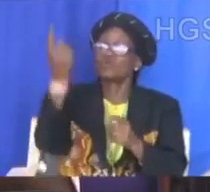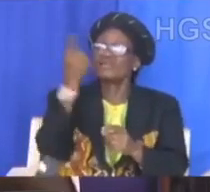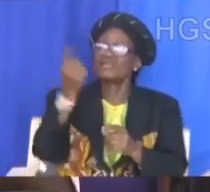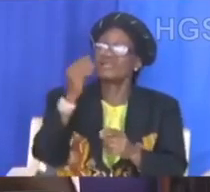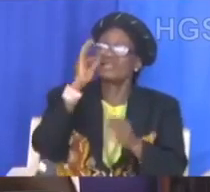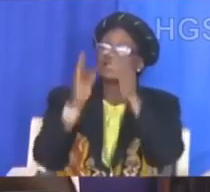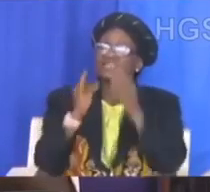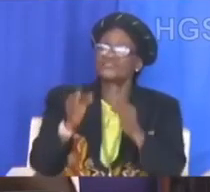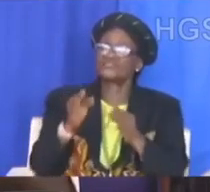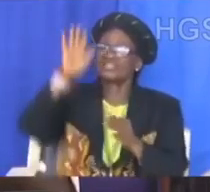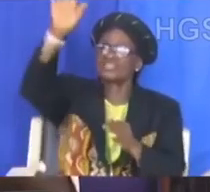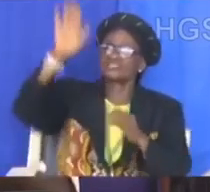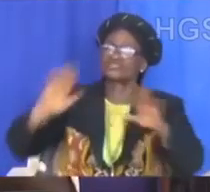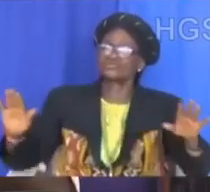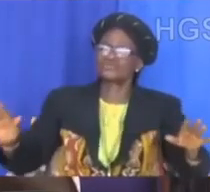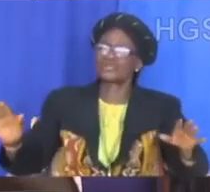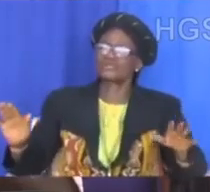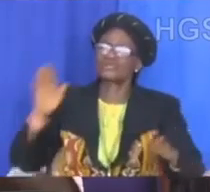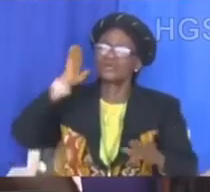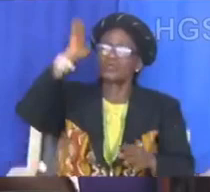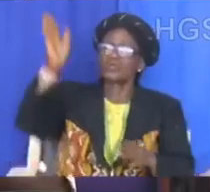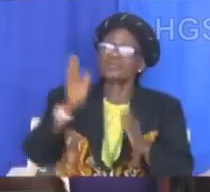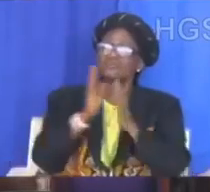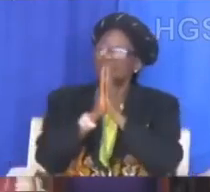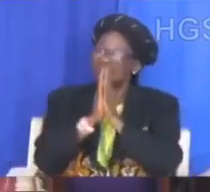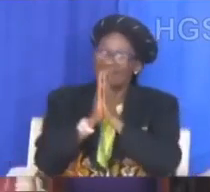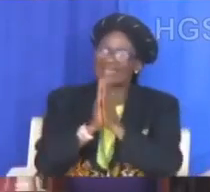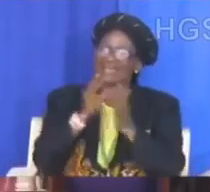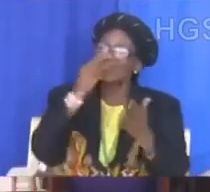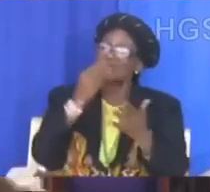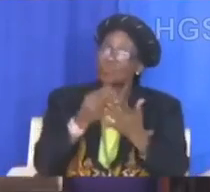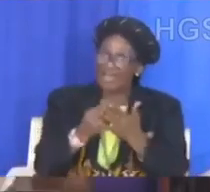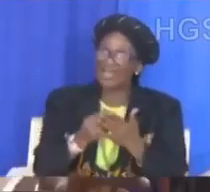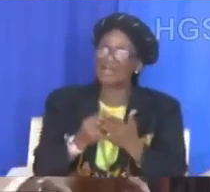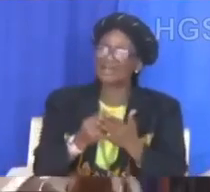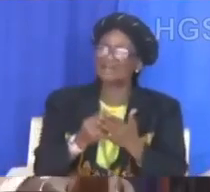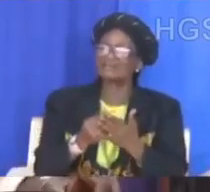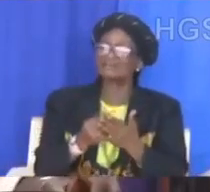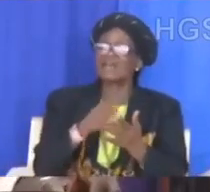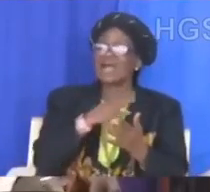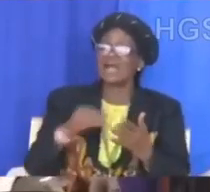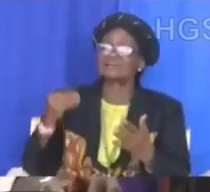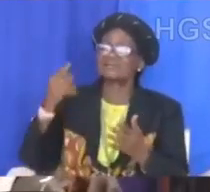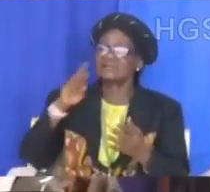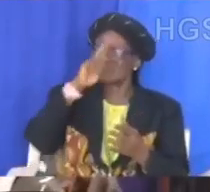healing hand will be upon the nations of the world. And the reason is